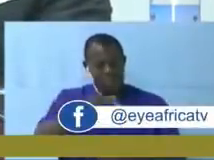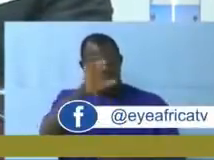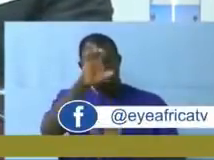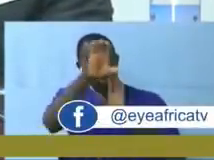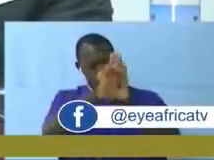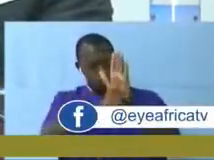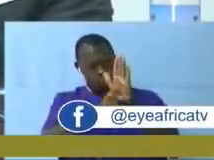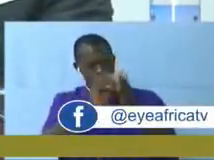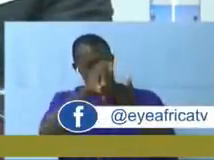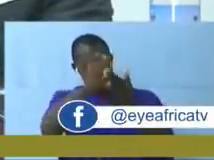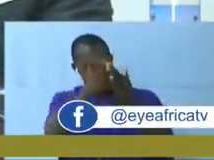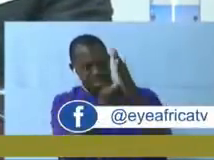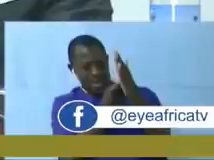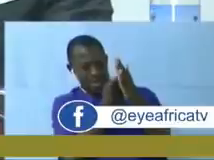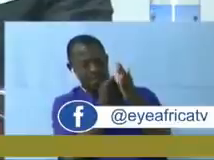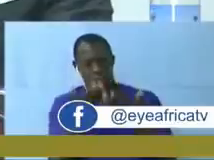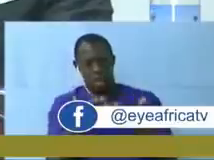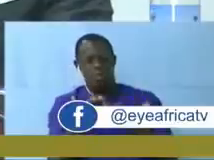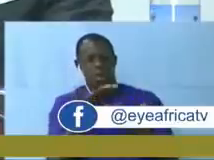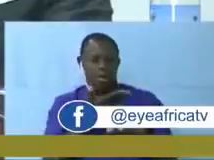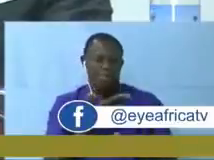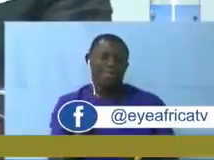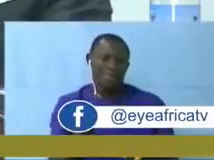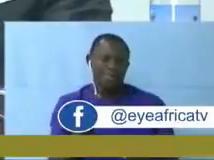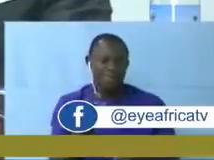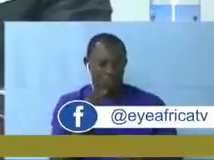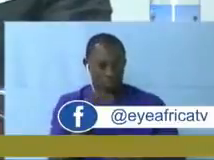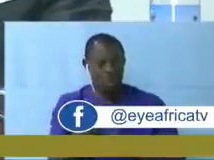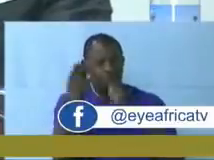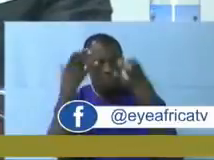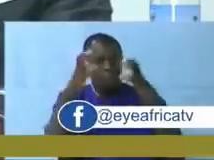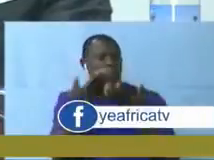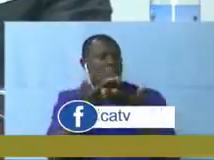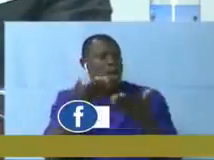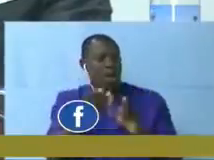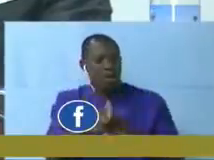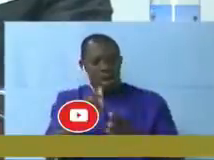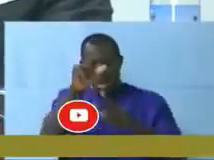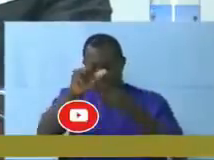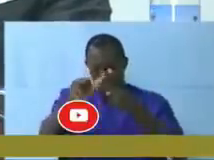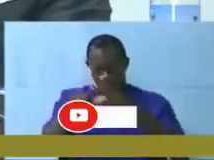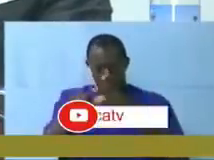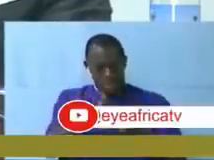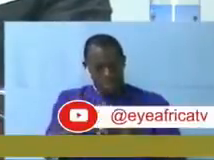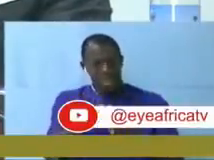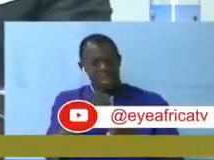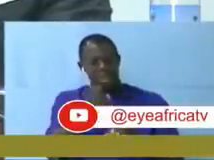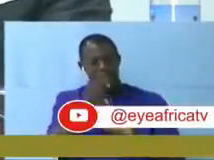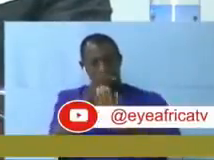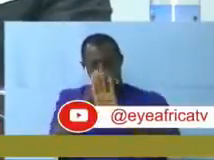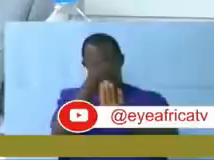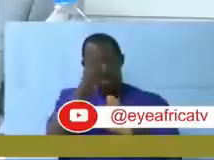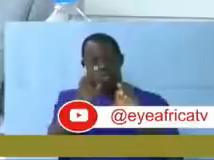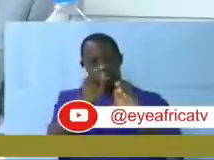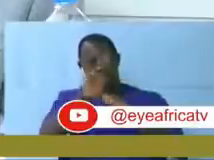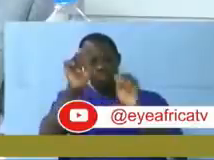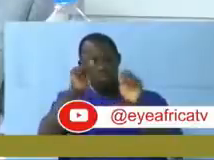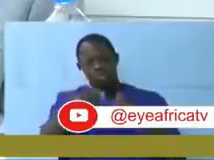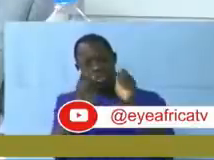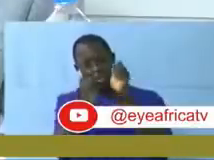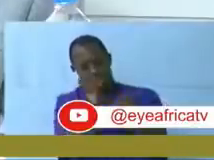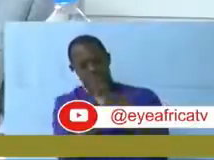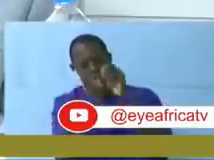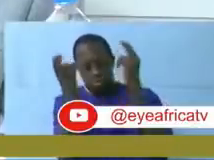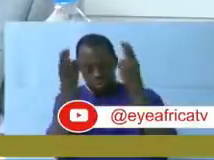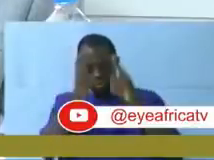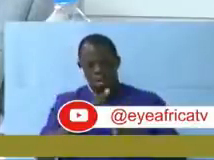mom lañ tenka fanna bobu ci walli loi bi lolu be legi mu ngi don galankor pour ñu mëna nangu loi bi nga